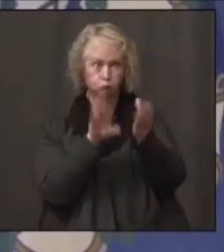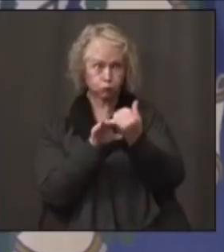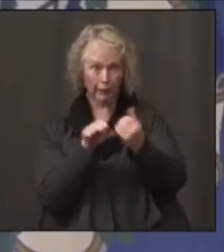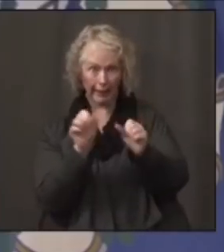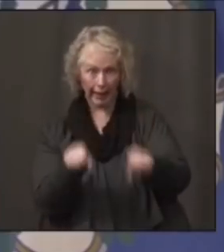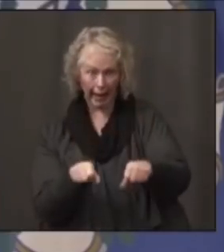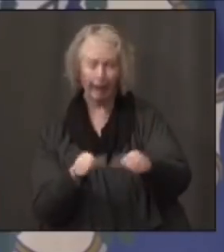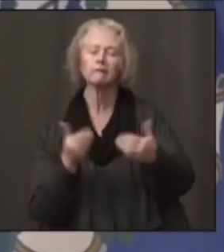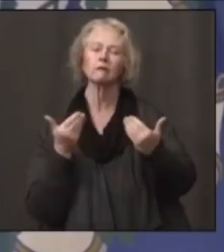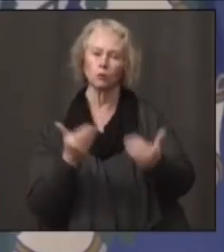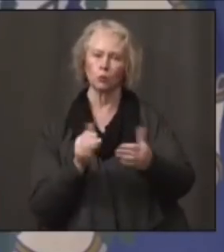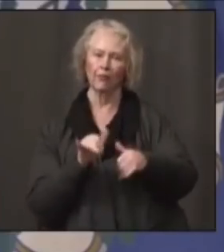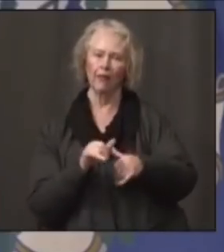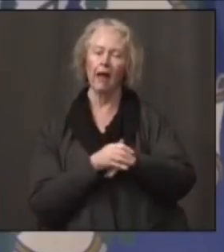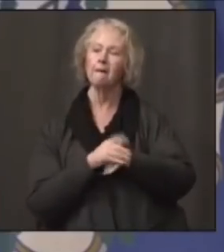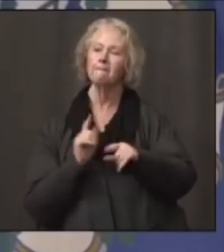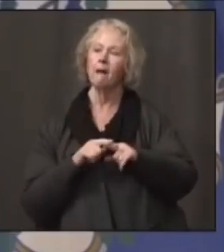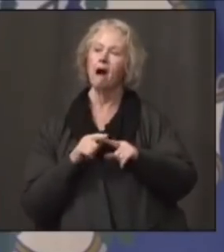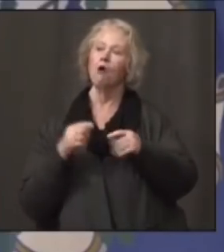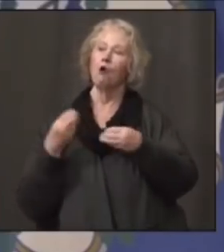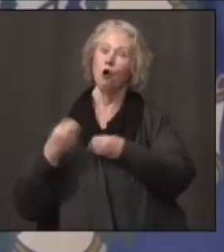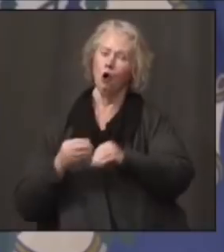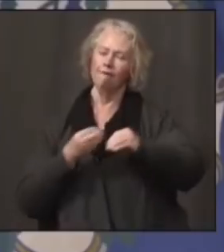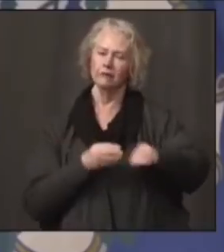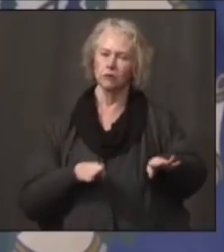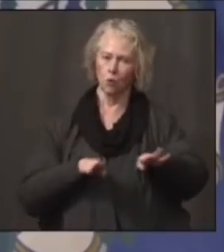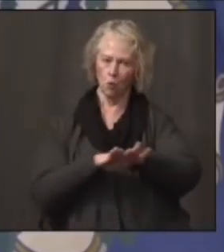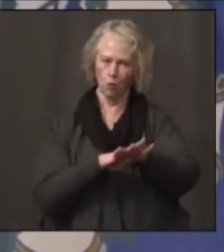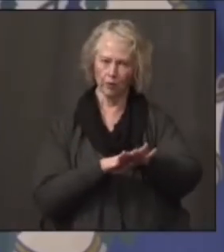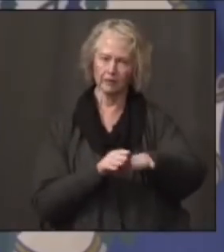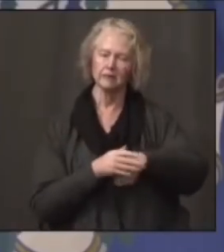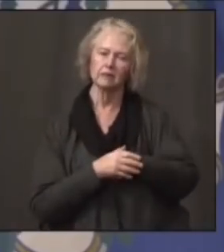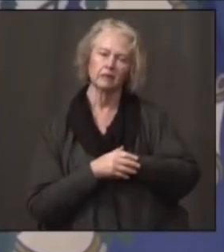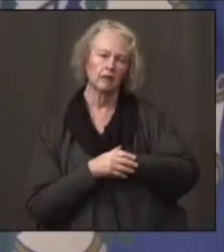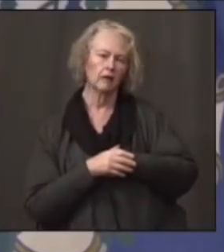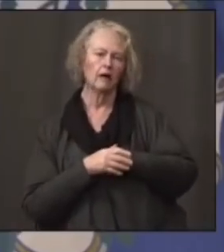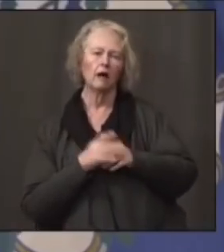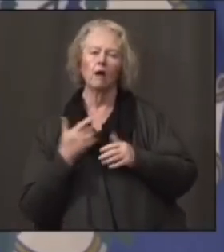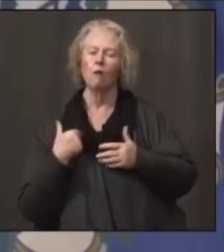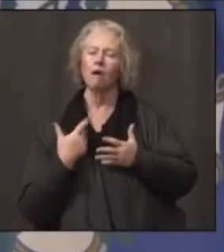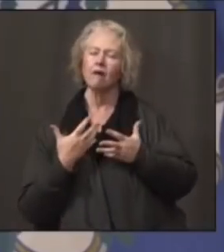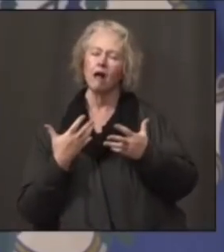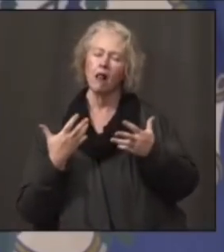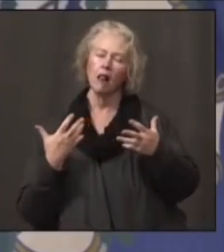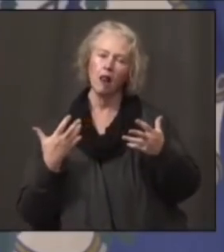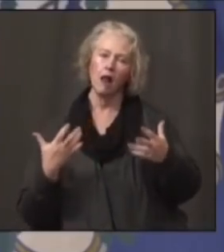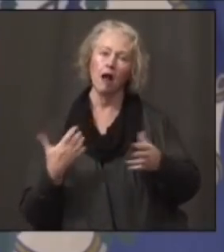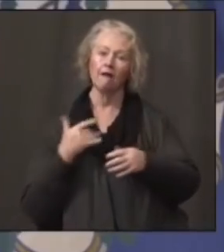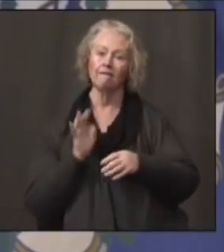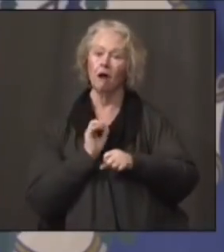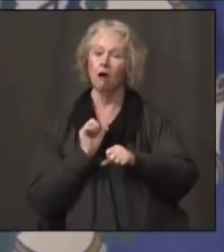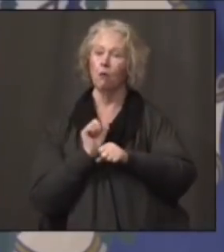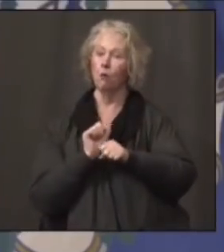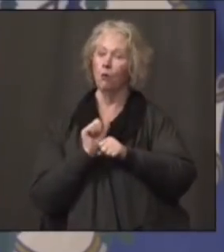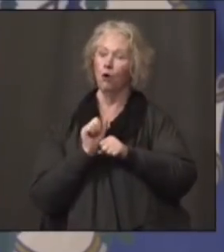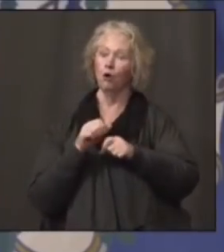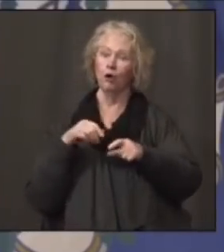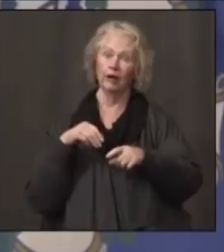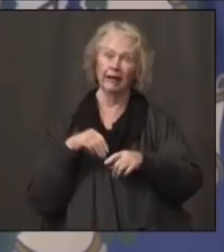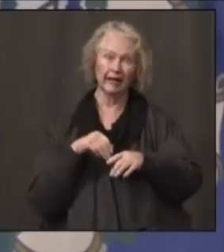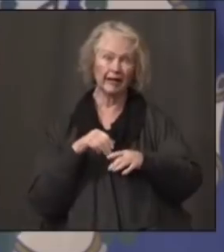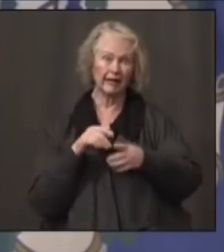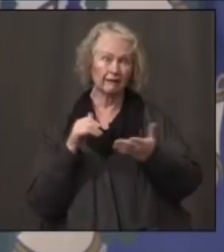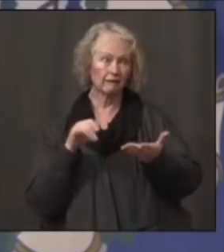do so. The offices are closed. As you know, though, we have an awful lot of essential workers in state government. And they